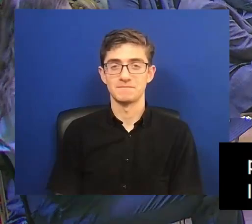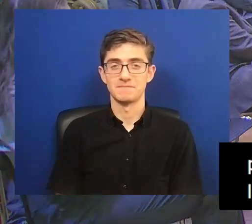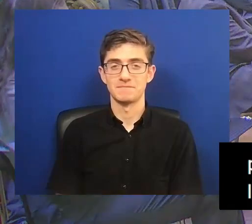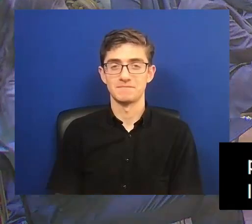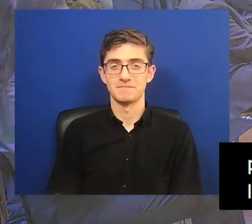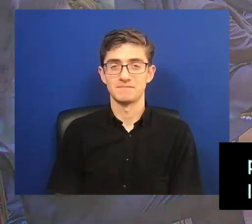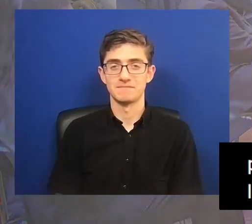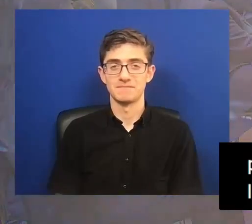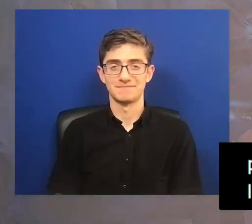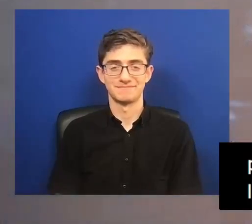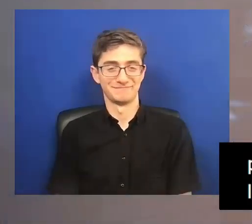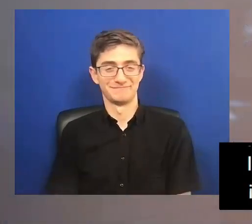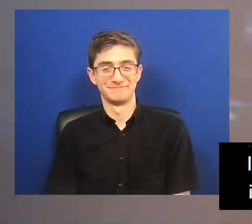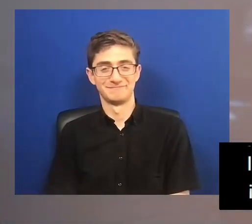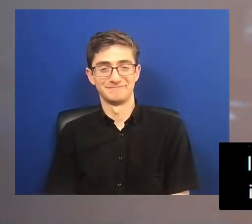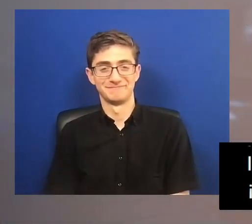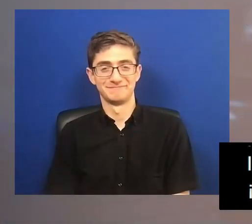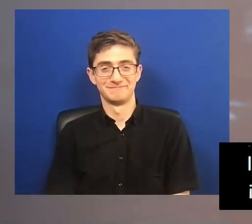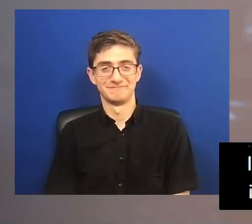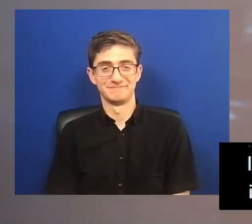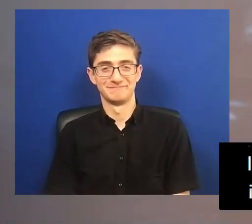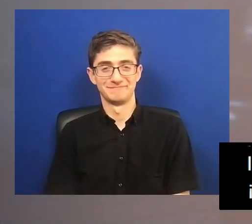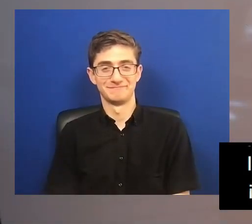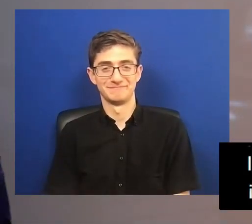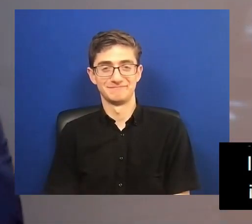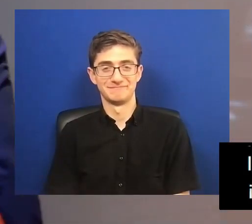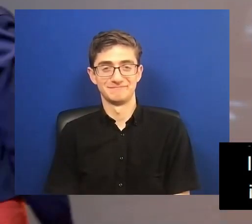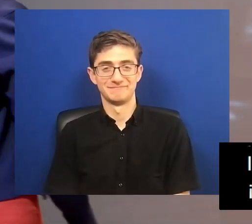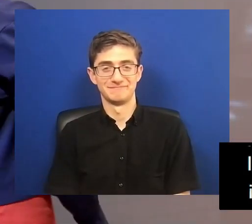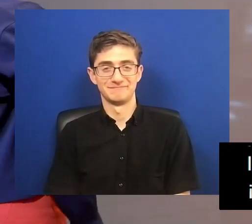Mark and Bryn, do you want to join the stage?